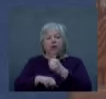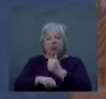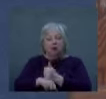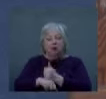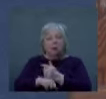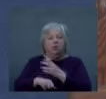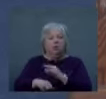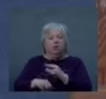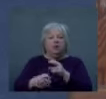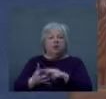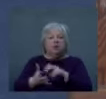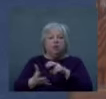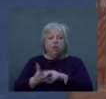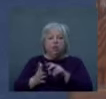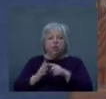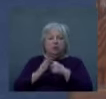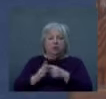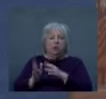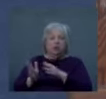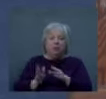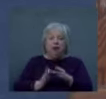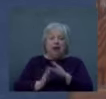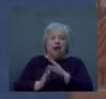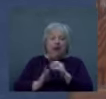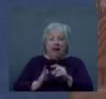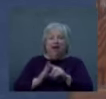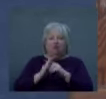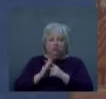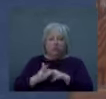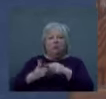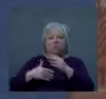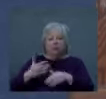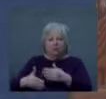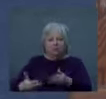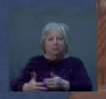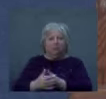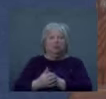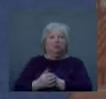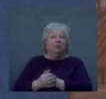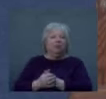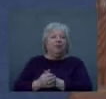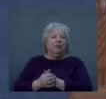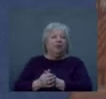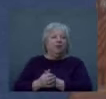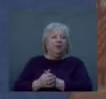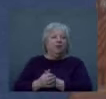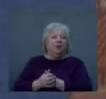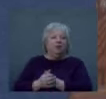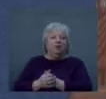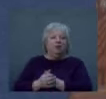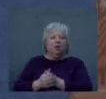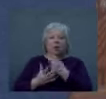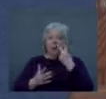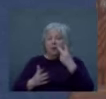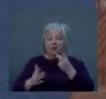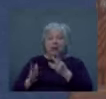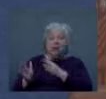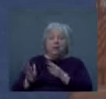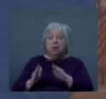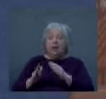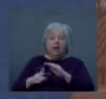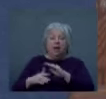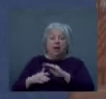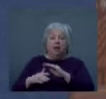the establishment of the Jumpstart plan and its implementation. While you can view the plan in its entirety on the